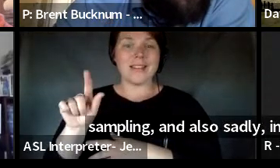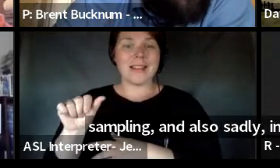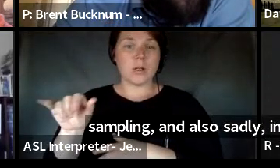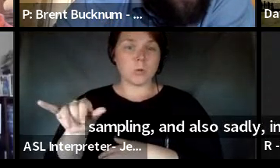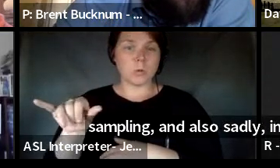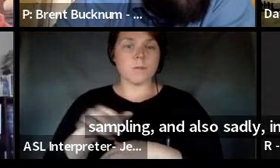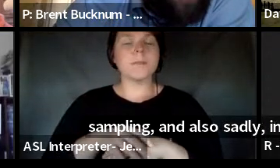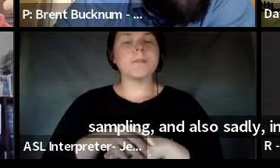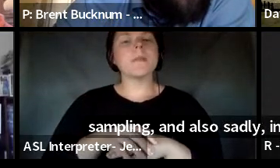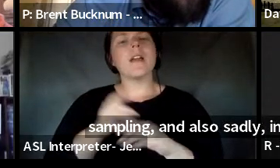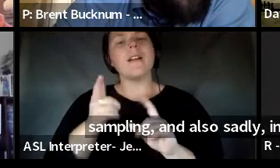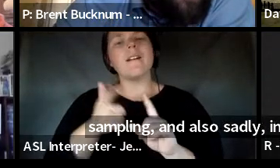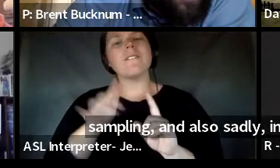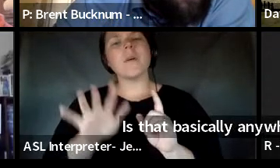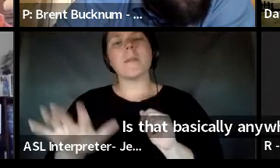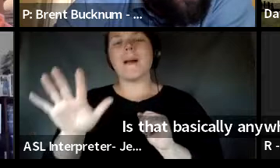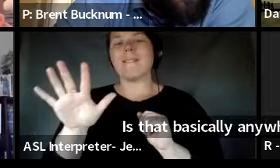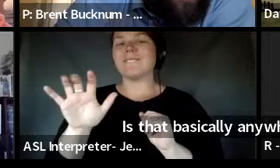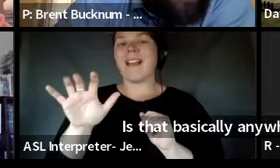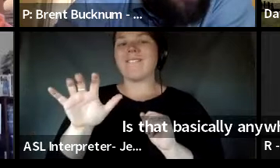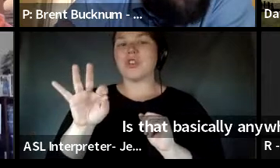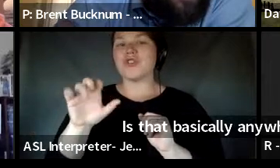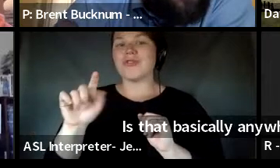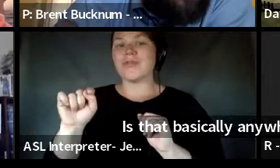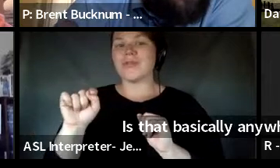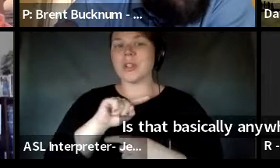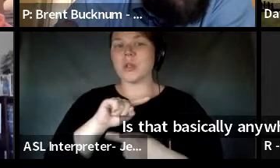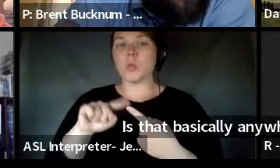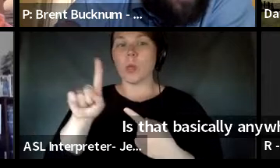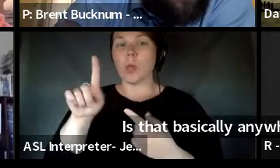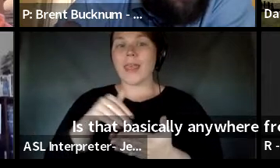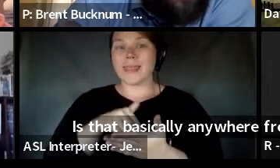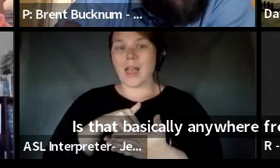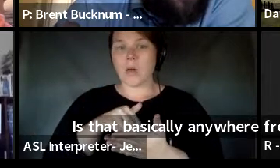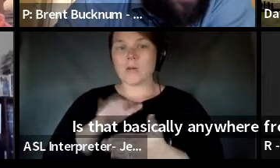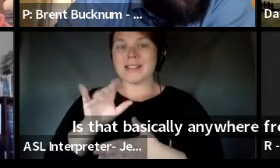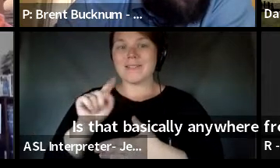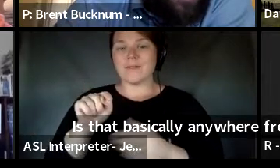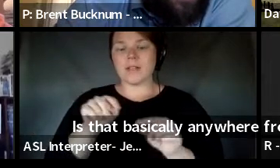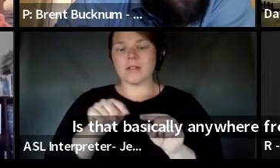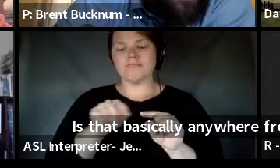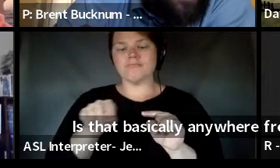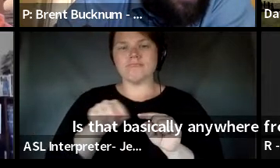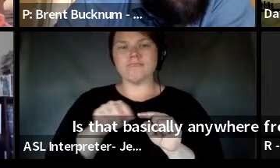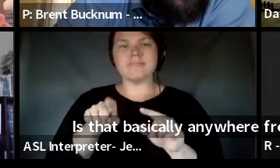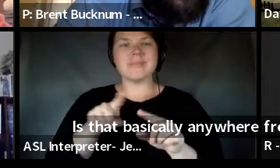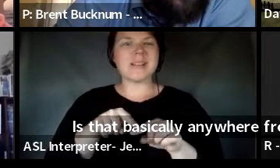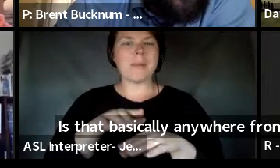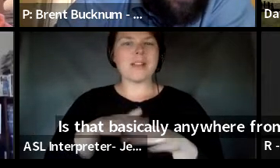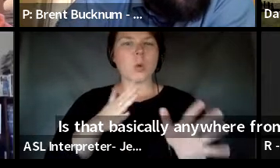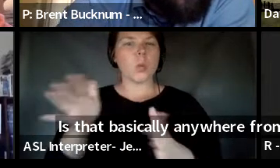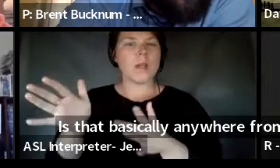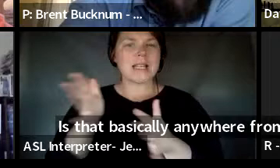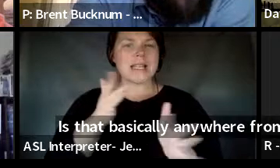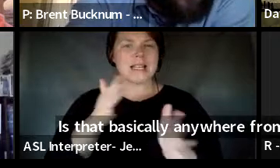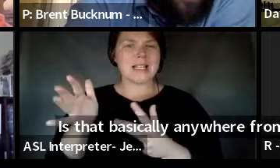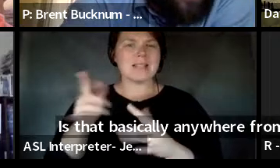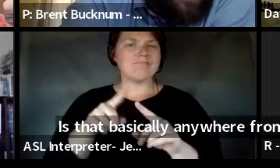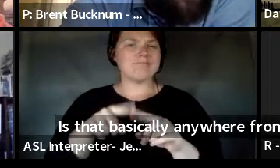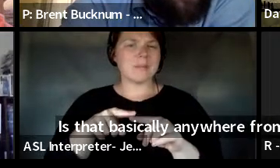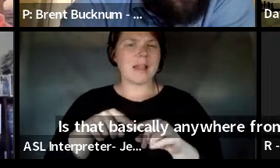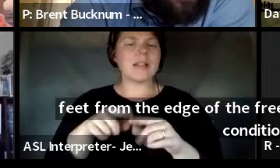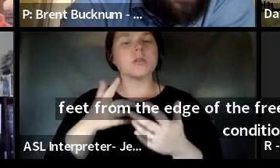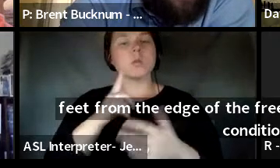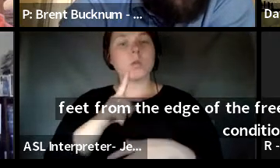anywhere from about 500 feet to 1,000 feet from the edge of the freeway, depending on wind conditions, has a really